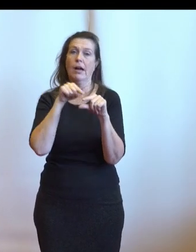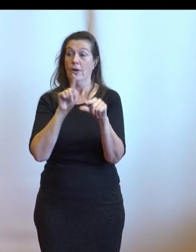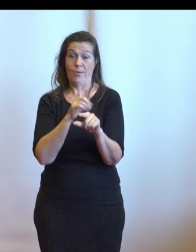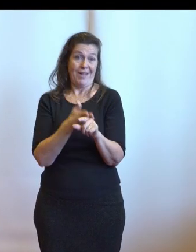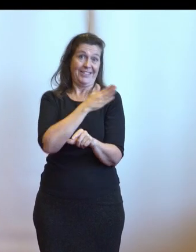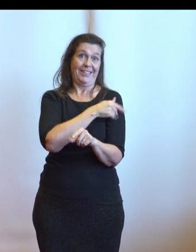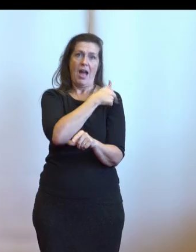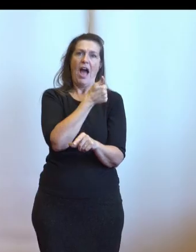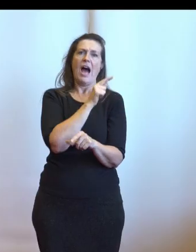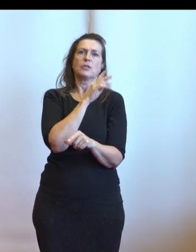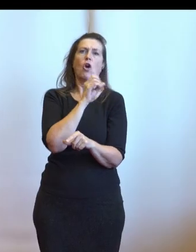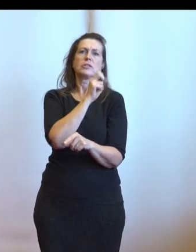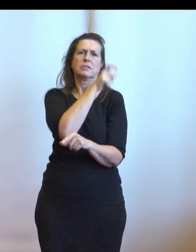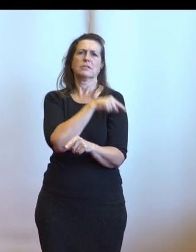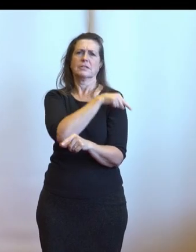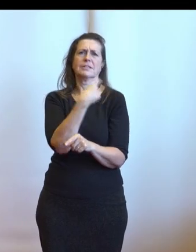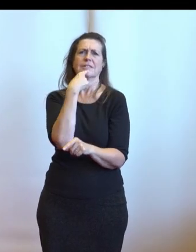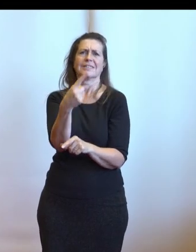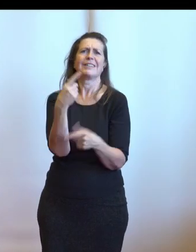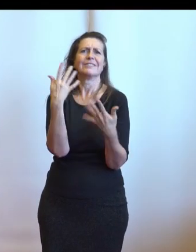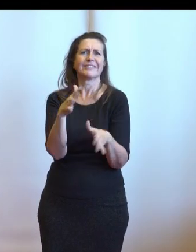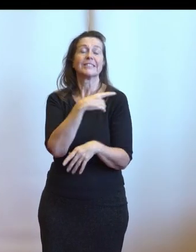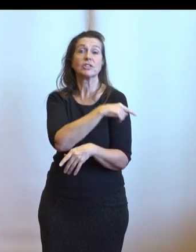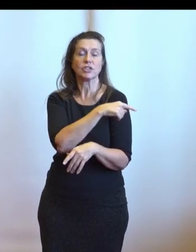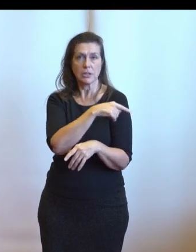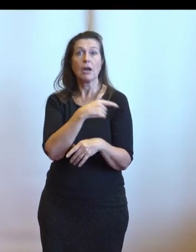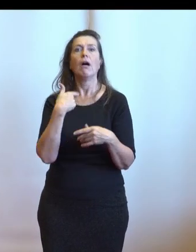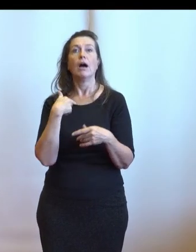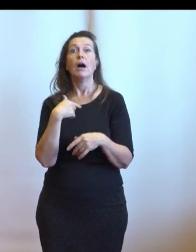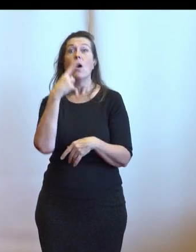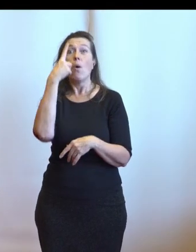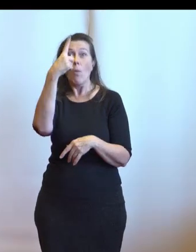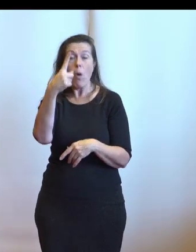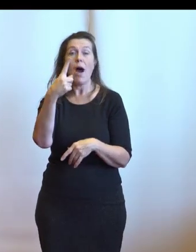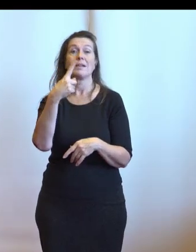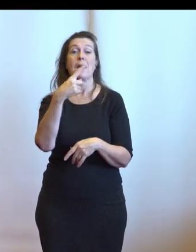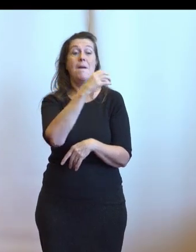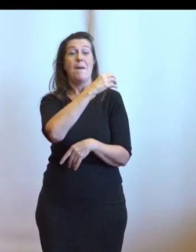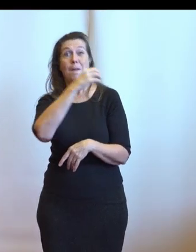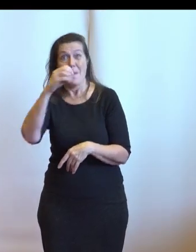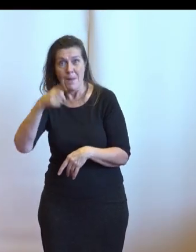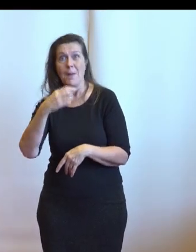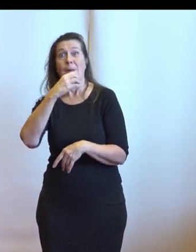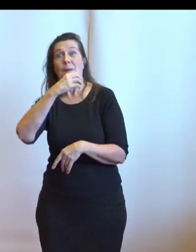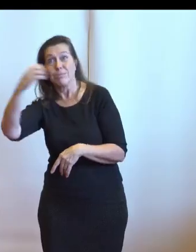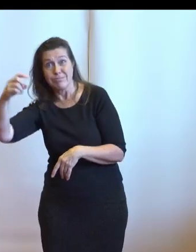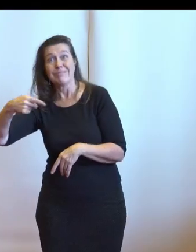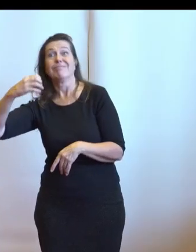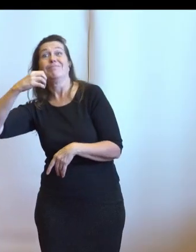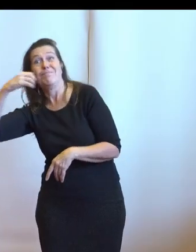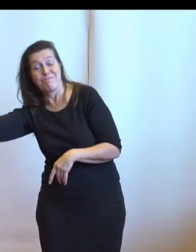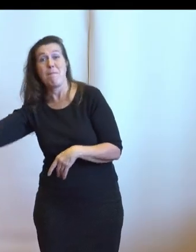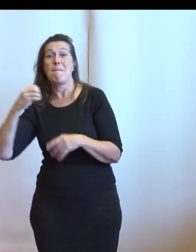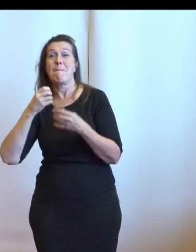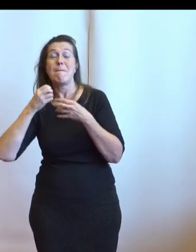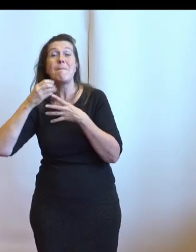gentleman from Atos just said. Yes, indeed, so we talk about 1 billion people that live with a sort of disability.